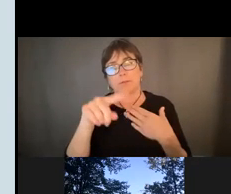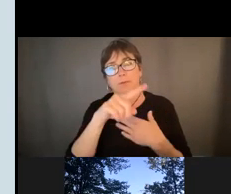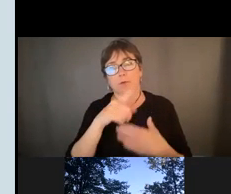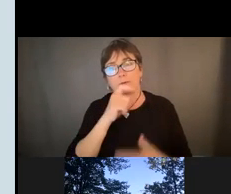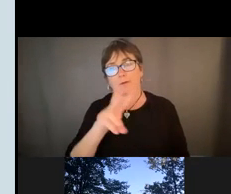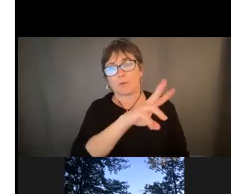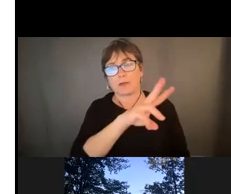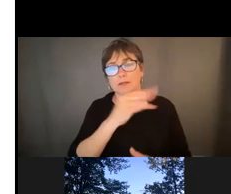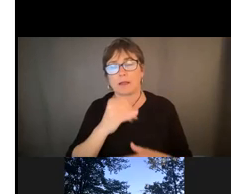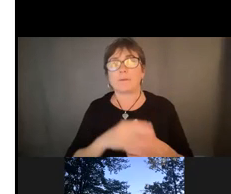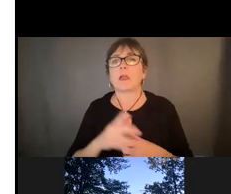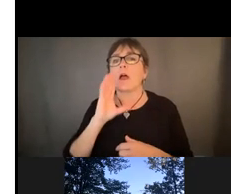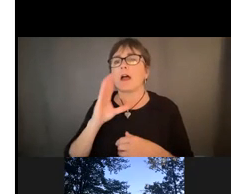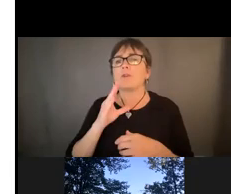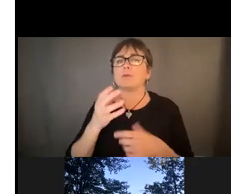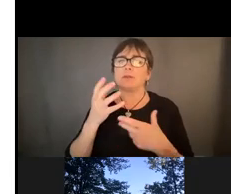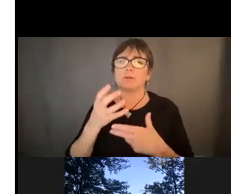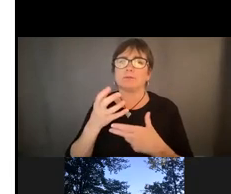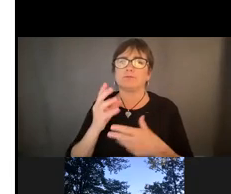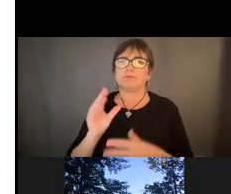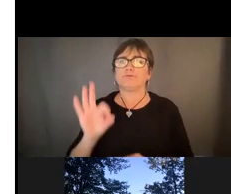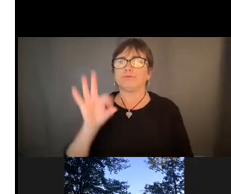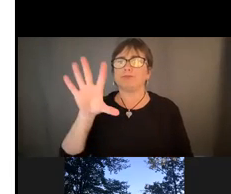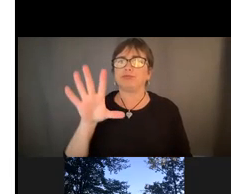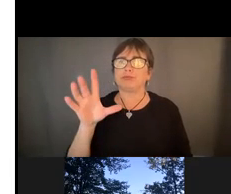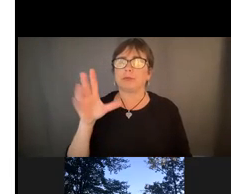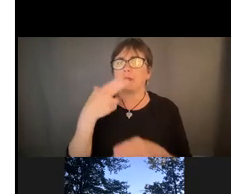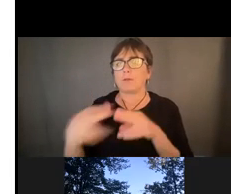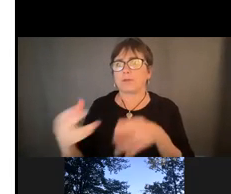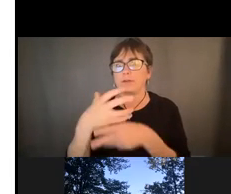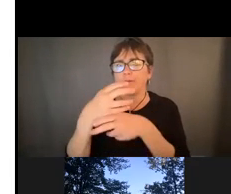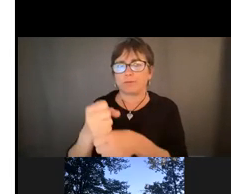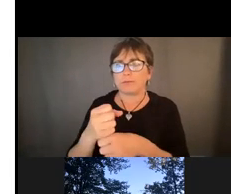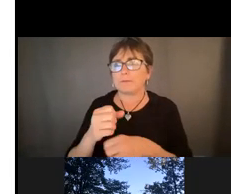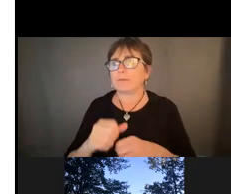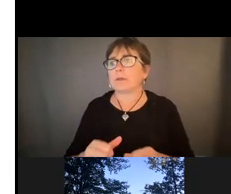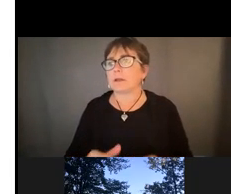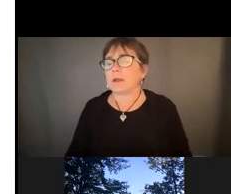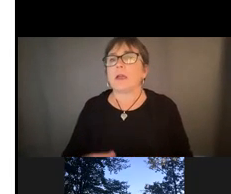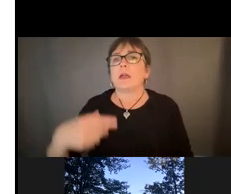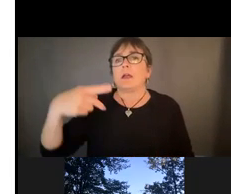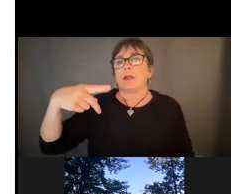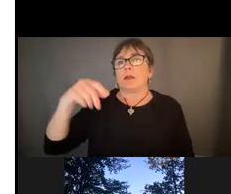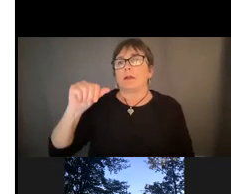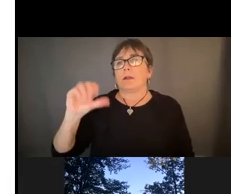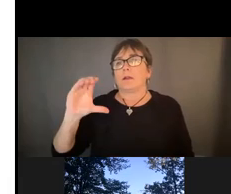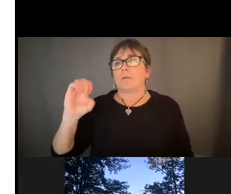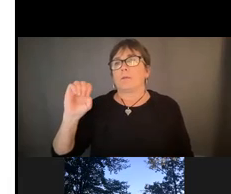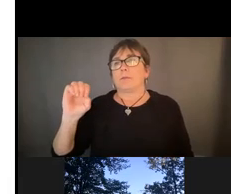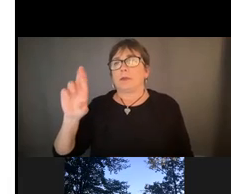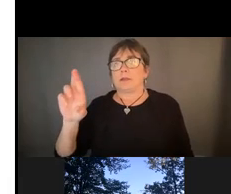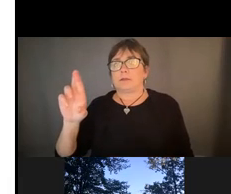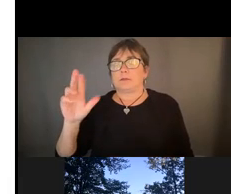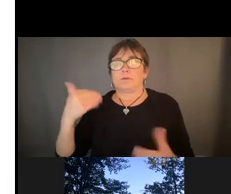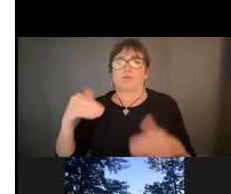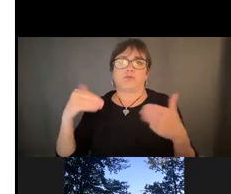both of PACER and of the opening doors. So PACER, as always, does a lot of